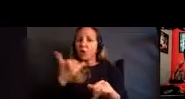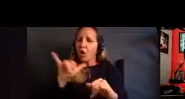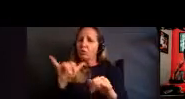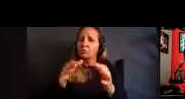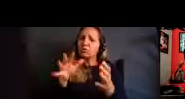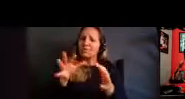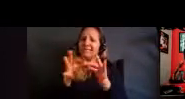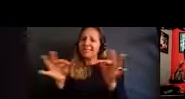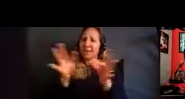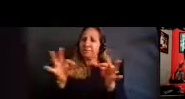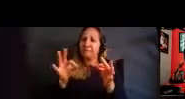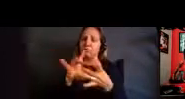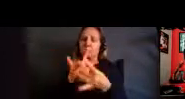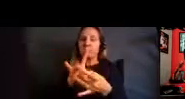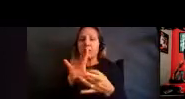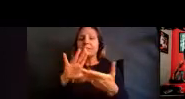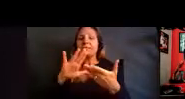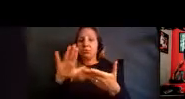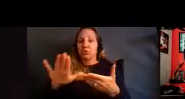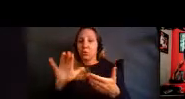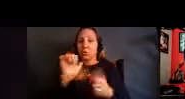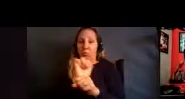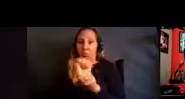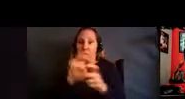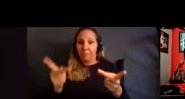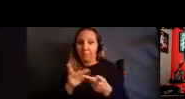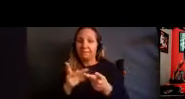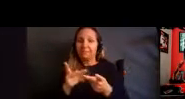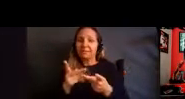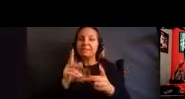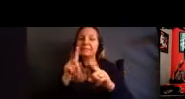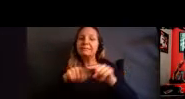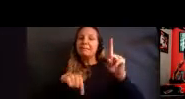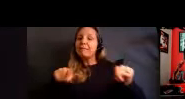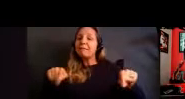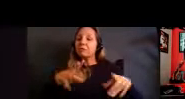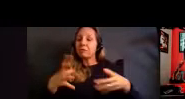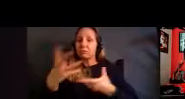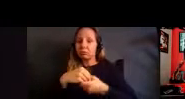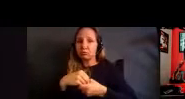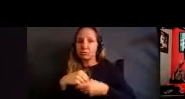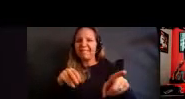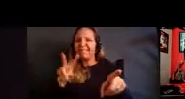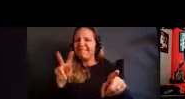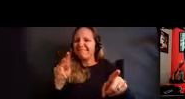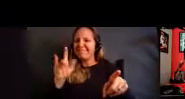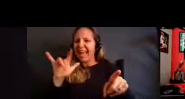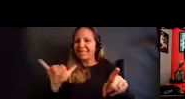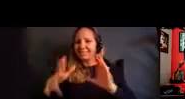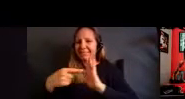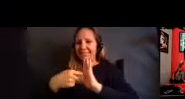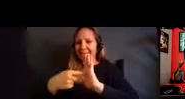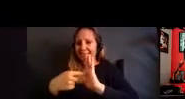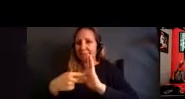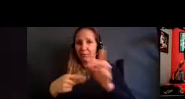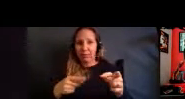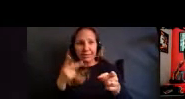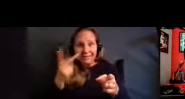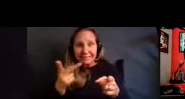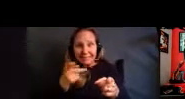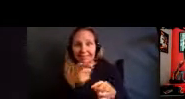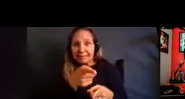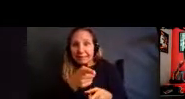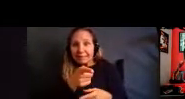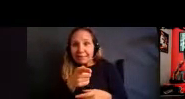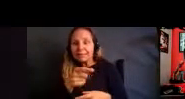inclusion. Now, this is Vancity's. I'm going to zoom in here. Now, you can see here that they really are making sure that they're saying